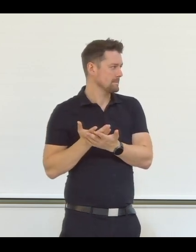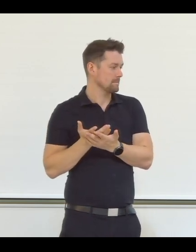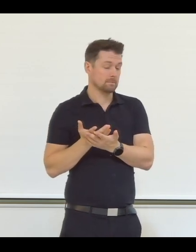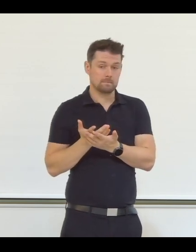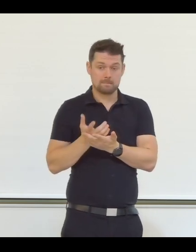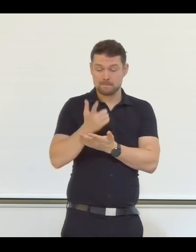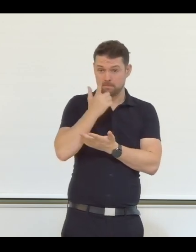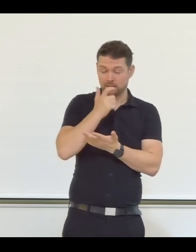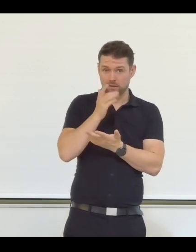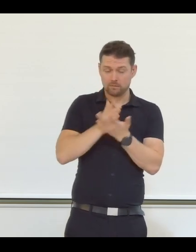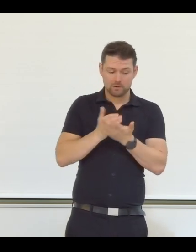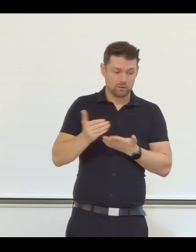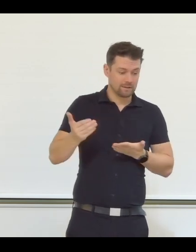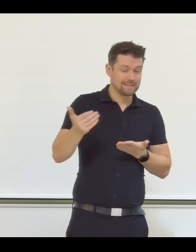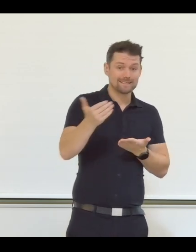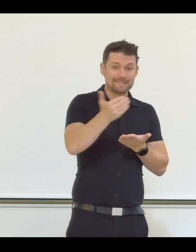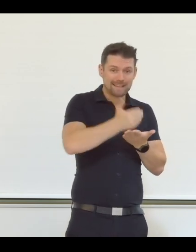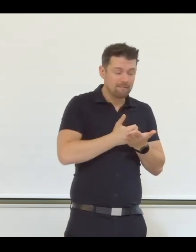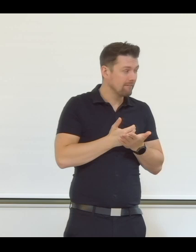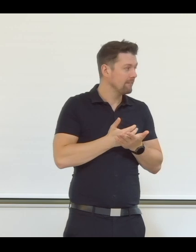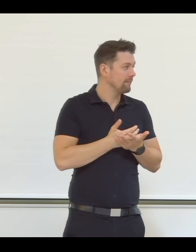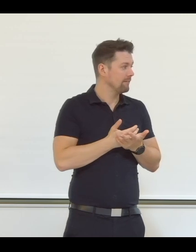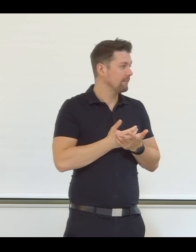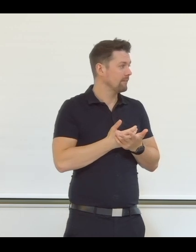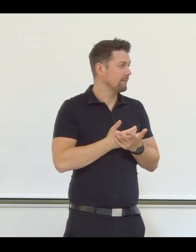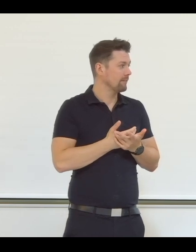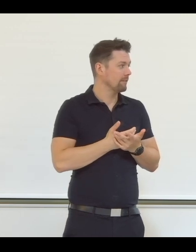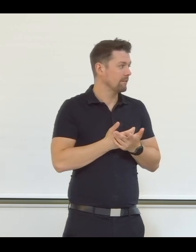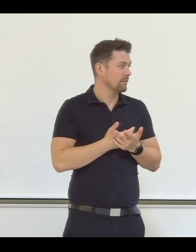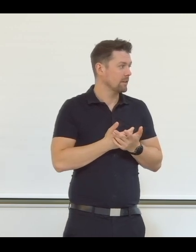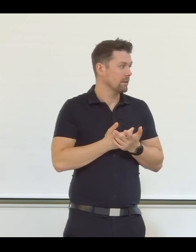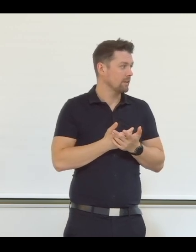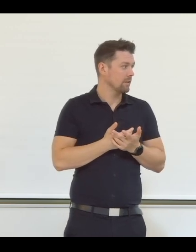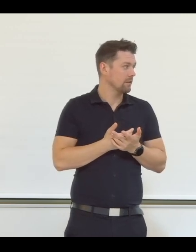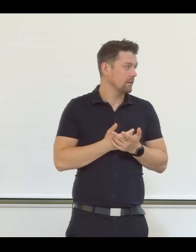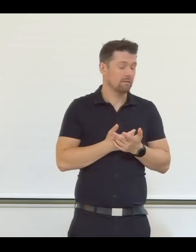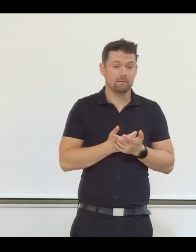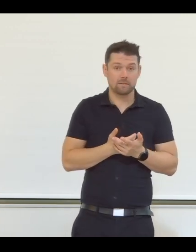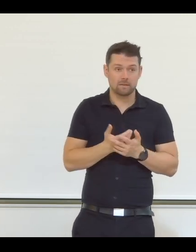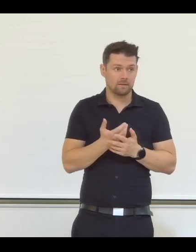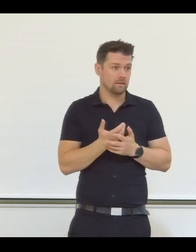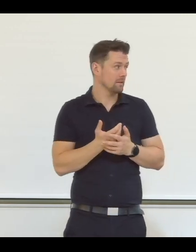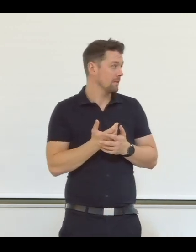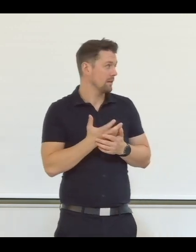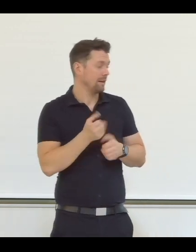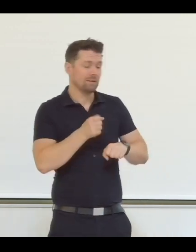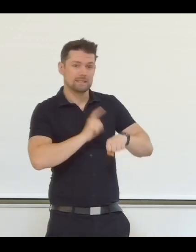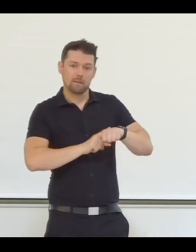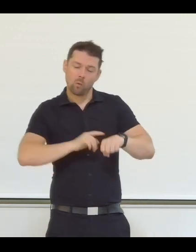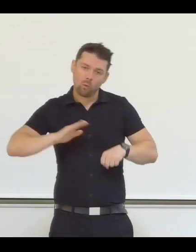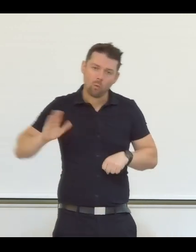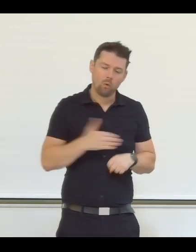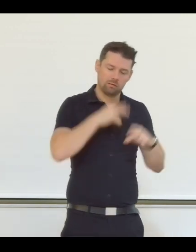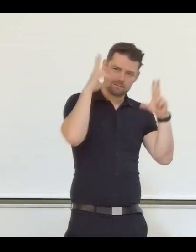the safe operation of a base if you have something like a schedule where the crew, there's a time when all crew members are sleeping, or should we have a